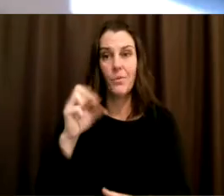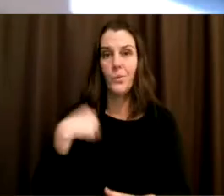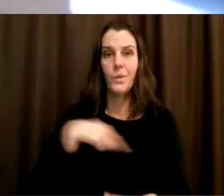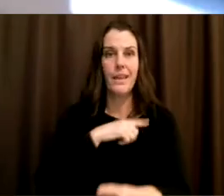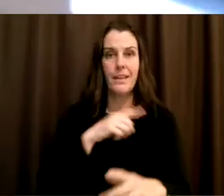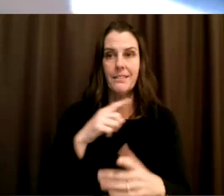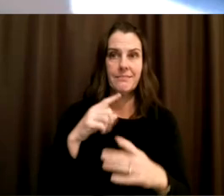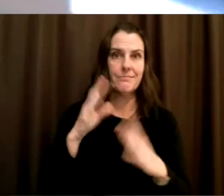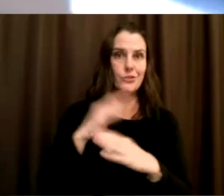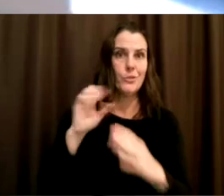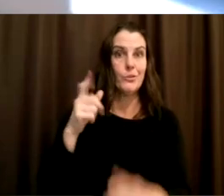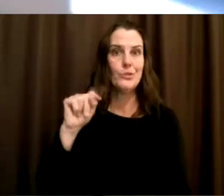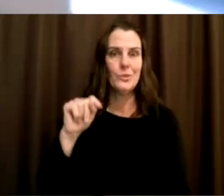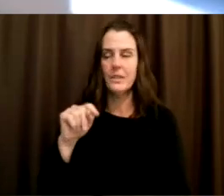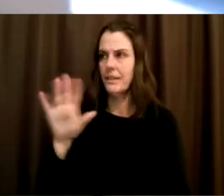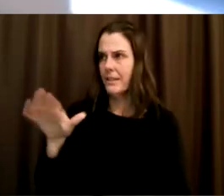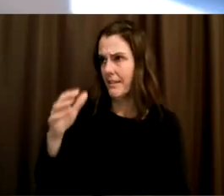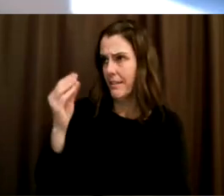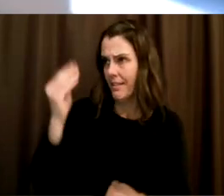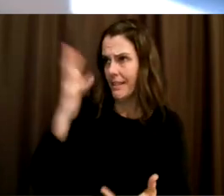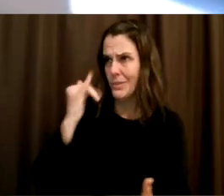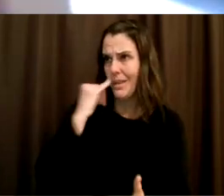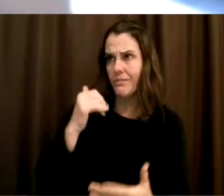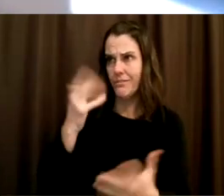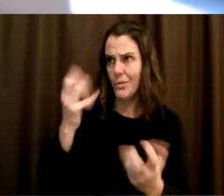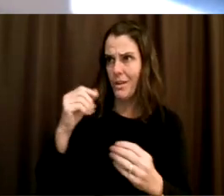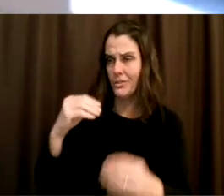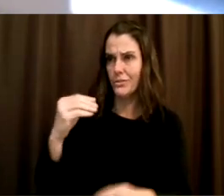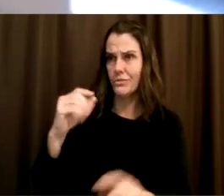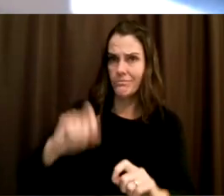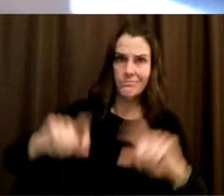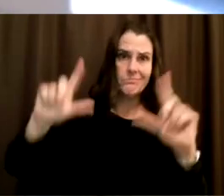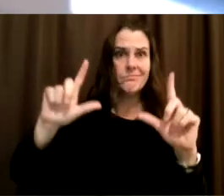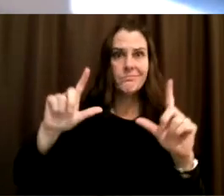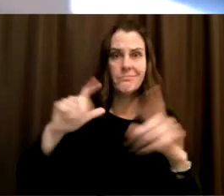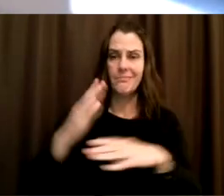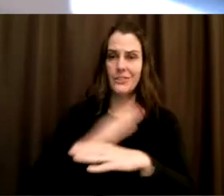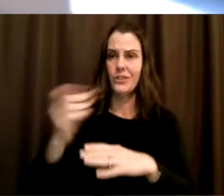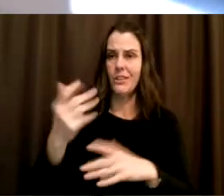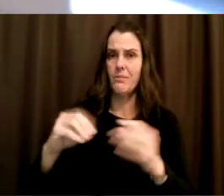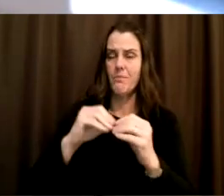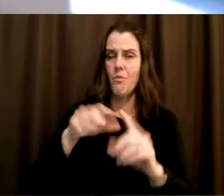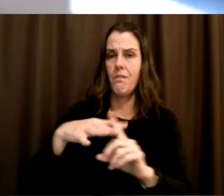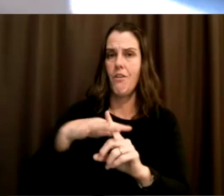Yeah, let us know if if you're comfortable coming on to speak and share a little bit more